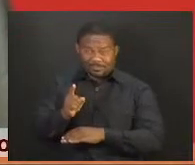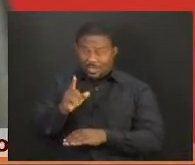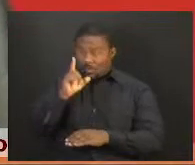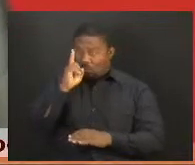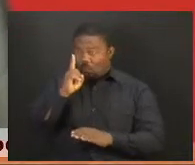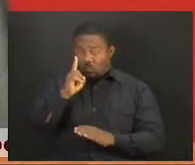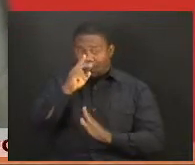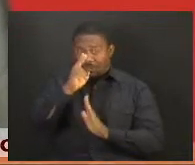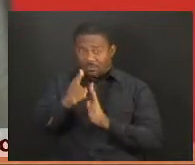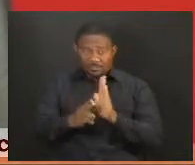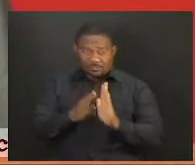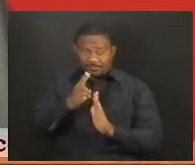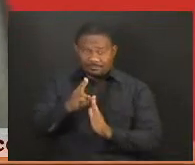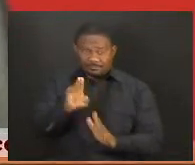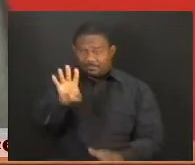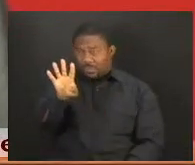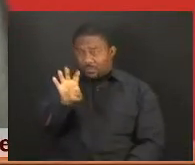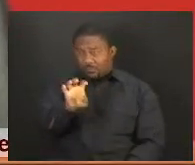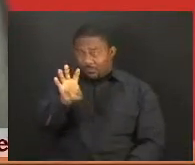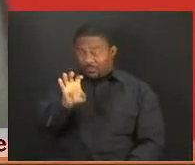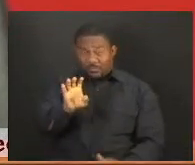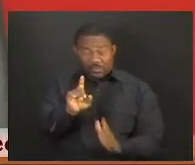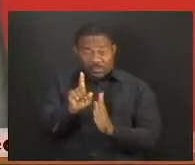hour 40 minutes